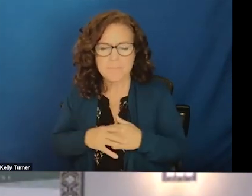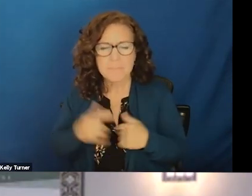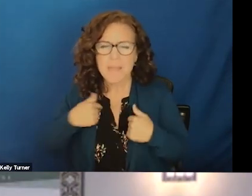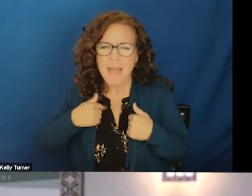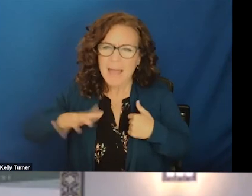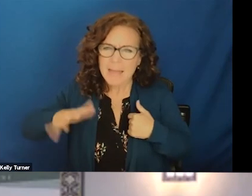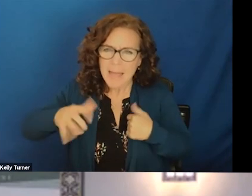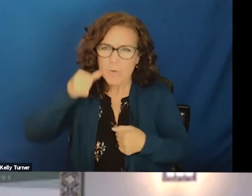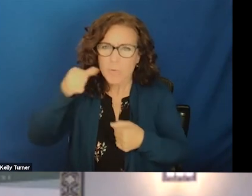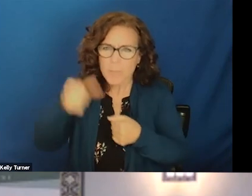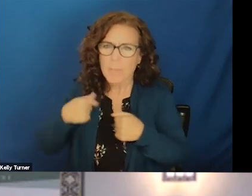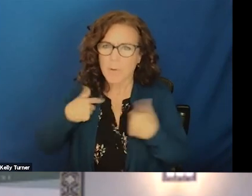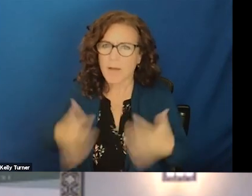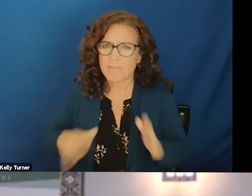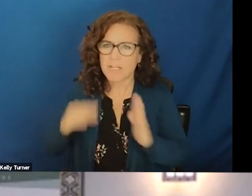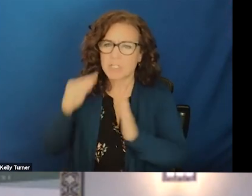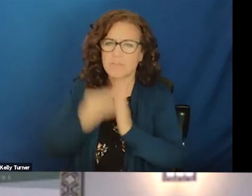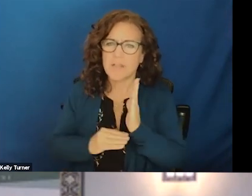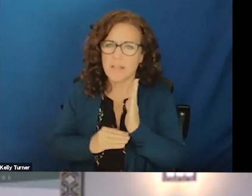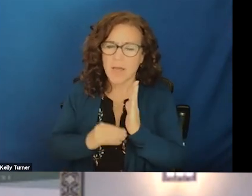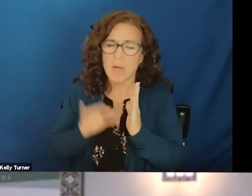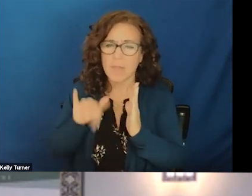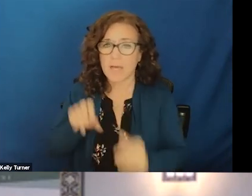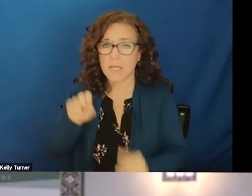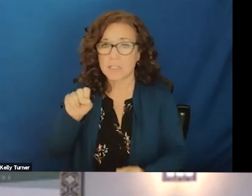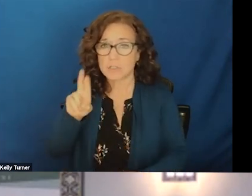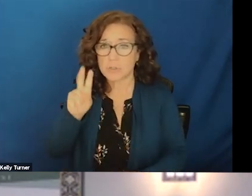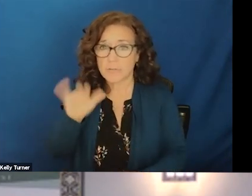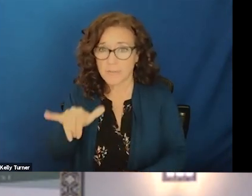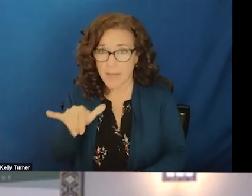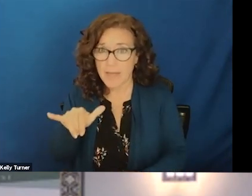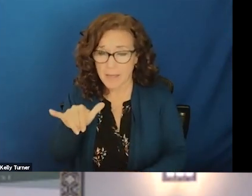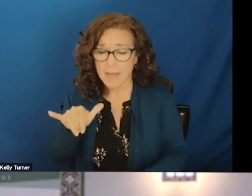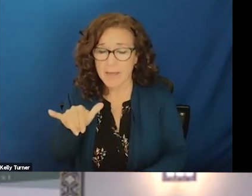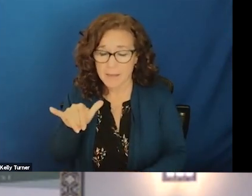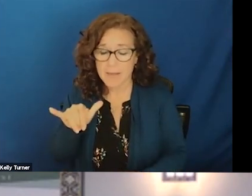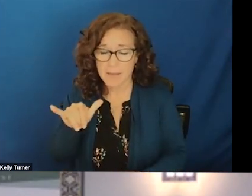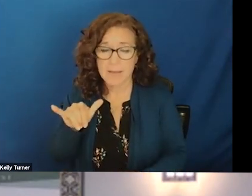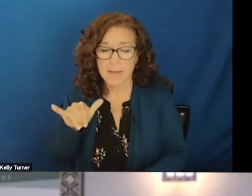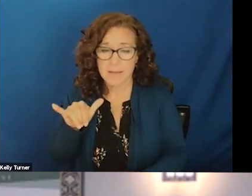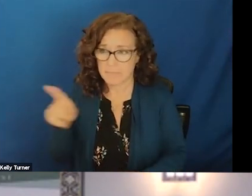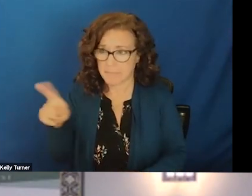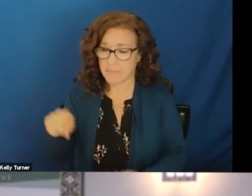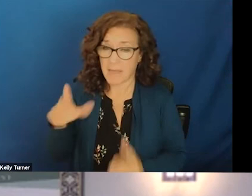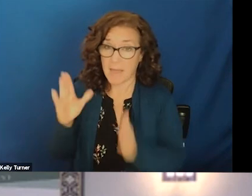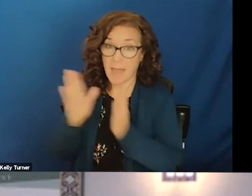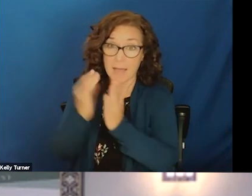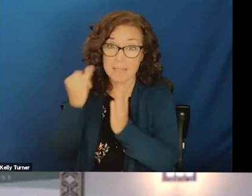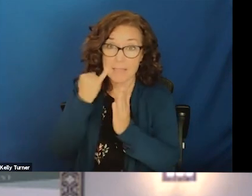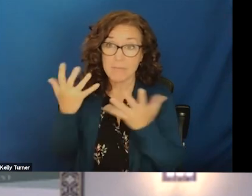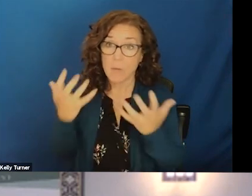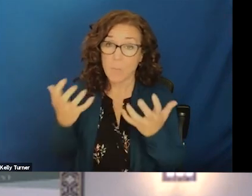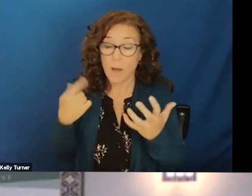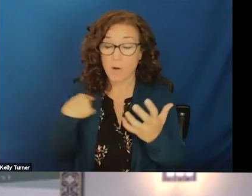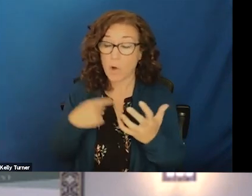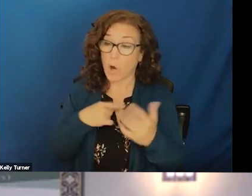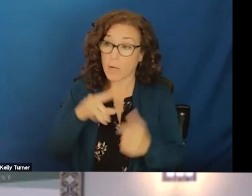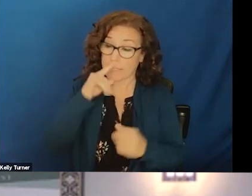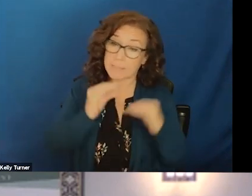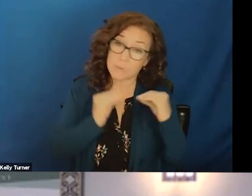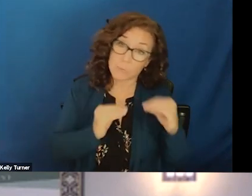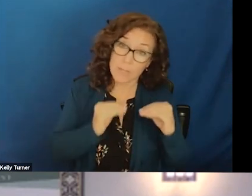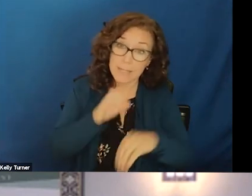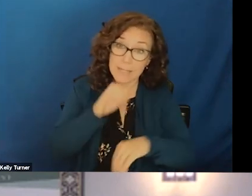remember I filled out that survey that they ask if they want our kids to be taught in